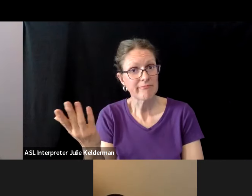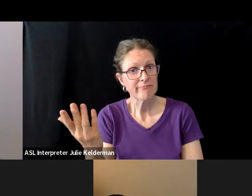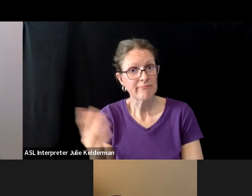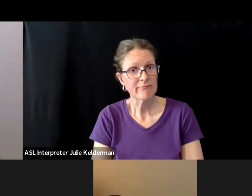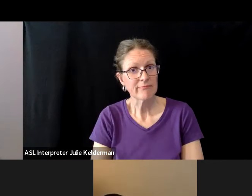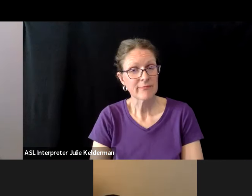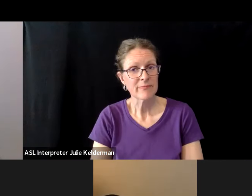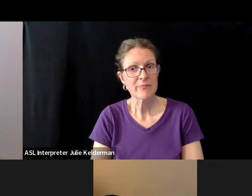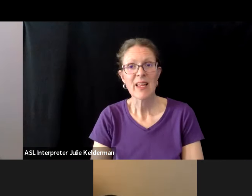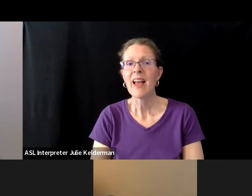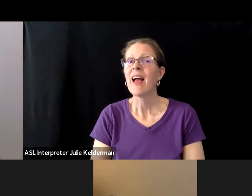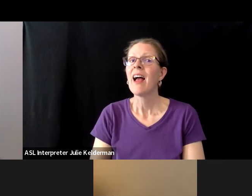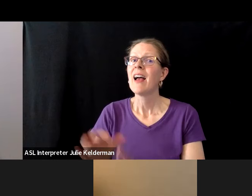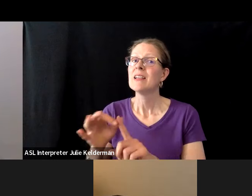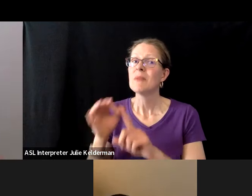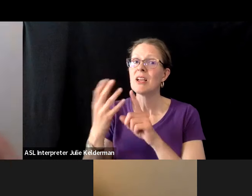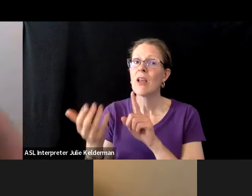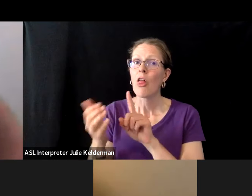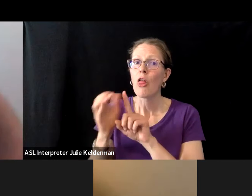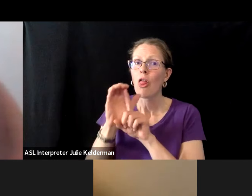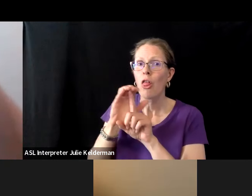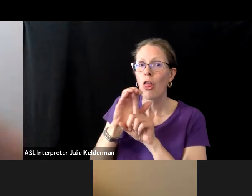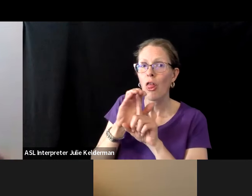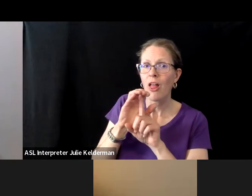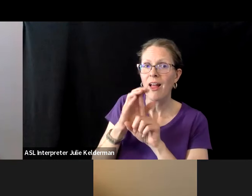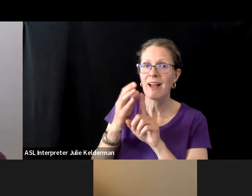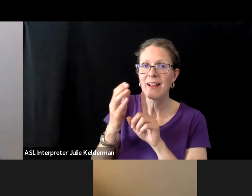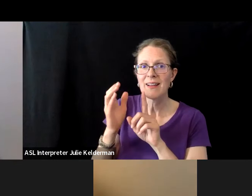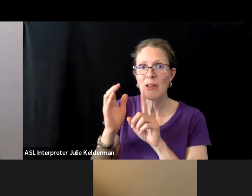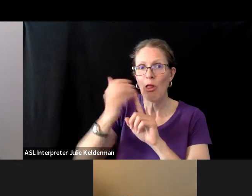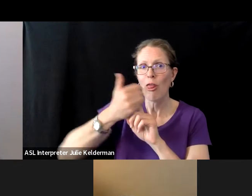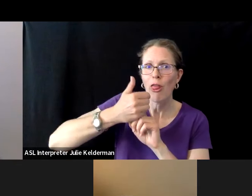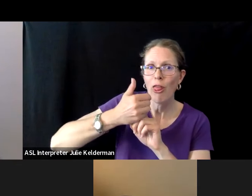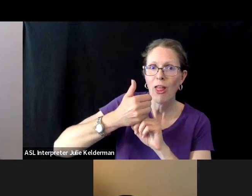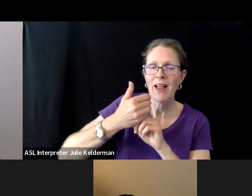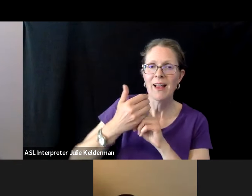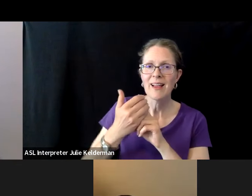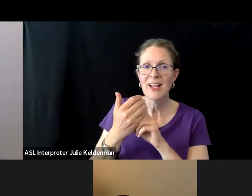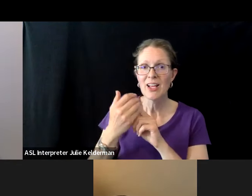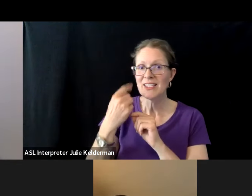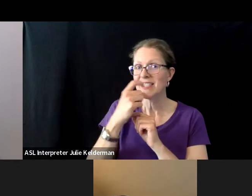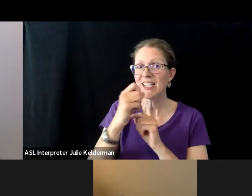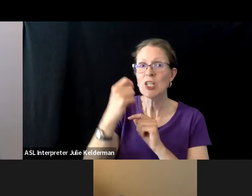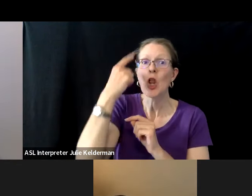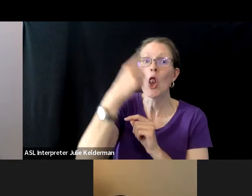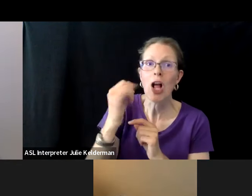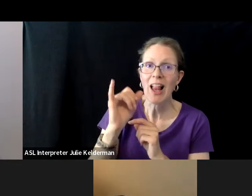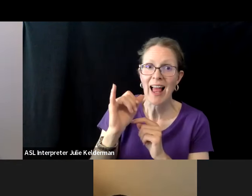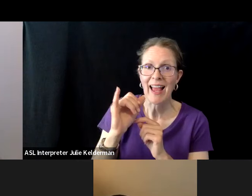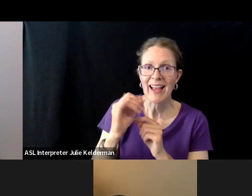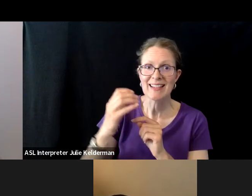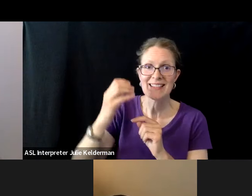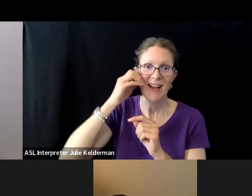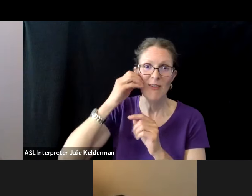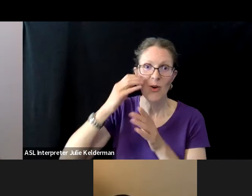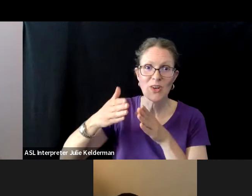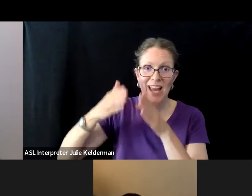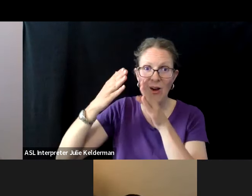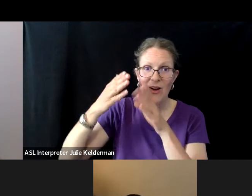if you camouflaged it in like a nice little whatever, so it didn't look like a cell phone tower. If we could make it look like a